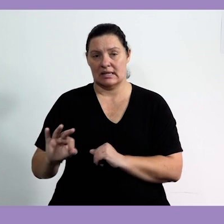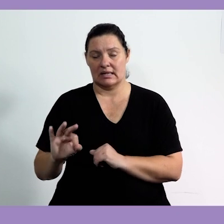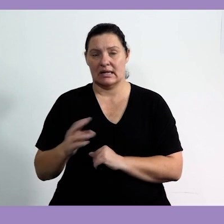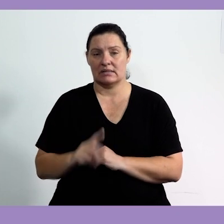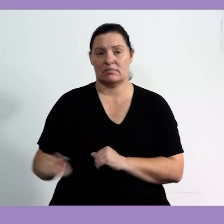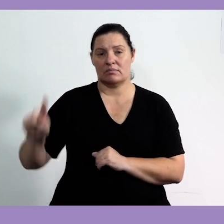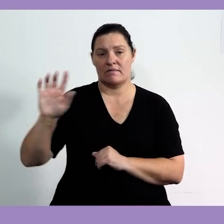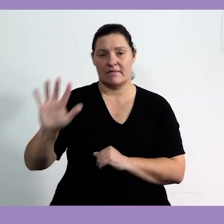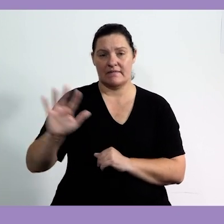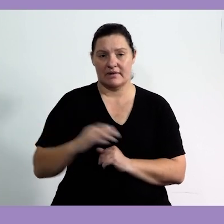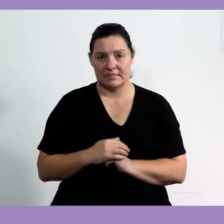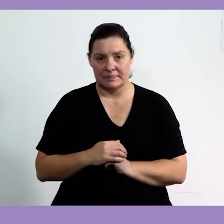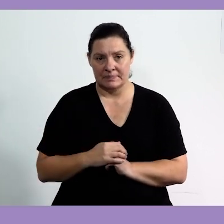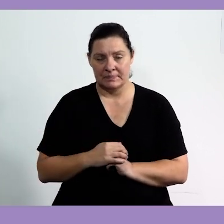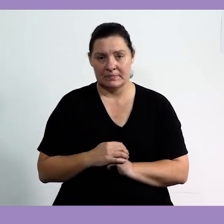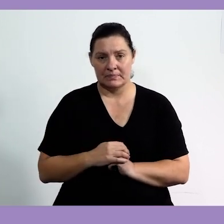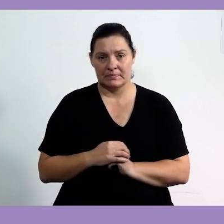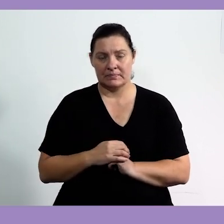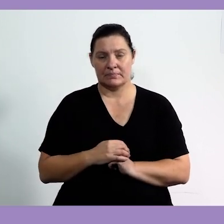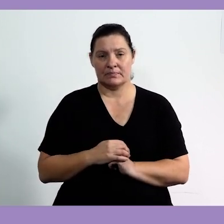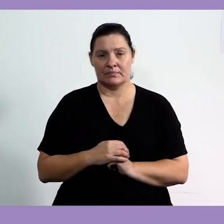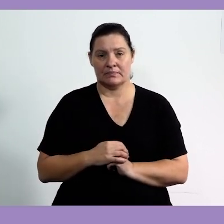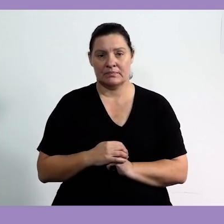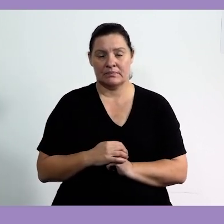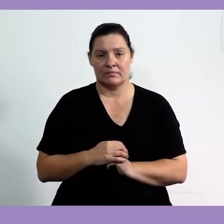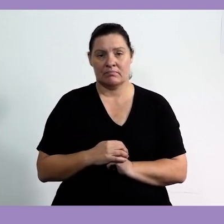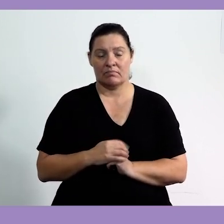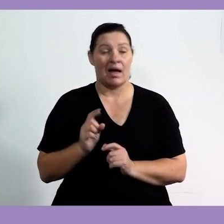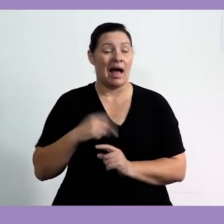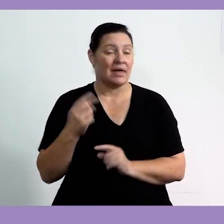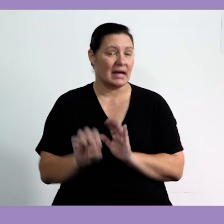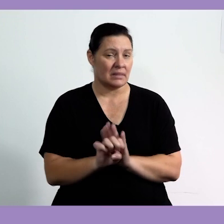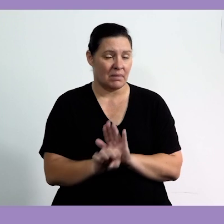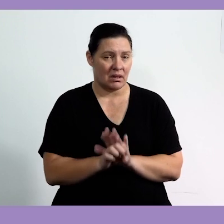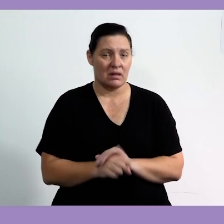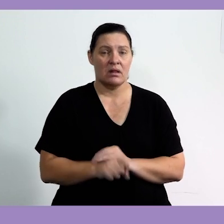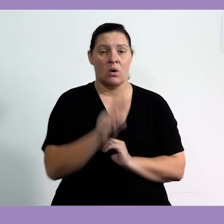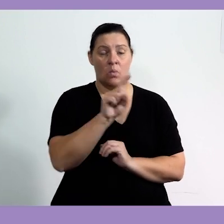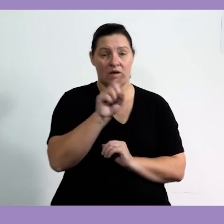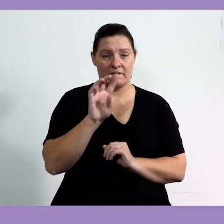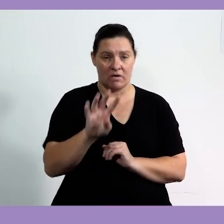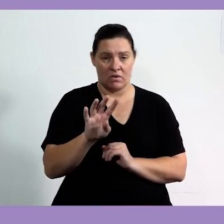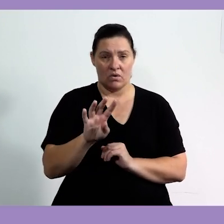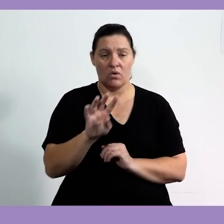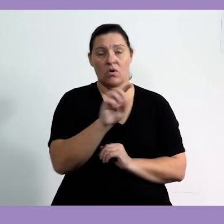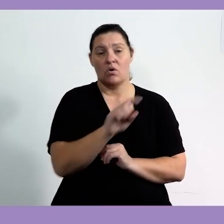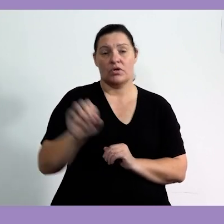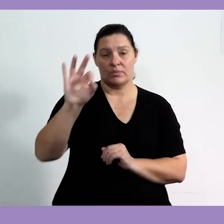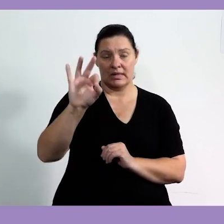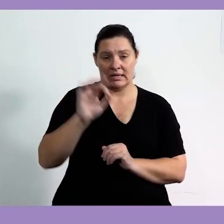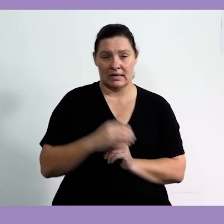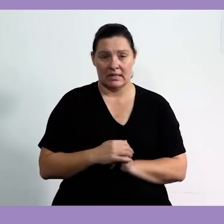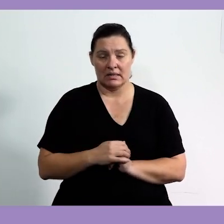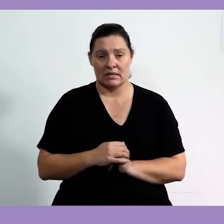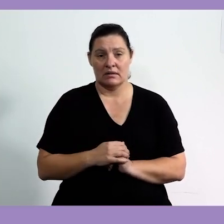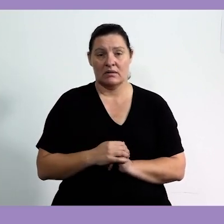by 3 to the exponent 5. Another example is 14 raised to the exponent